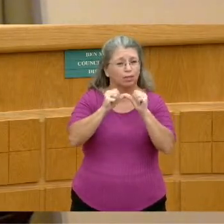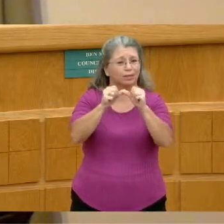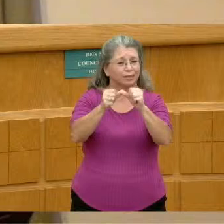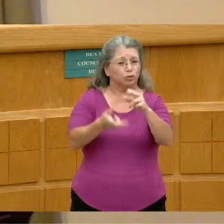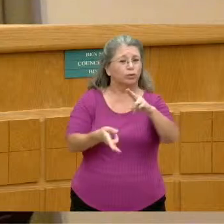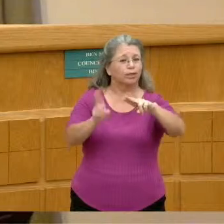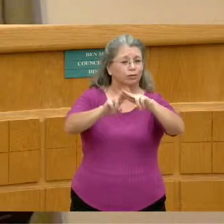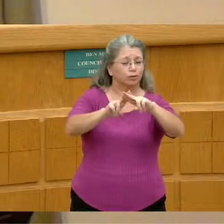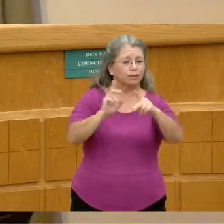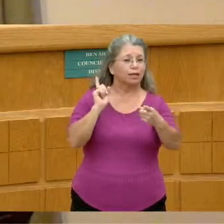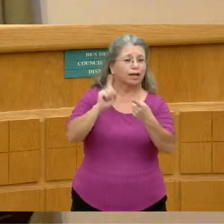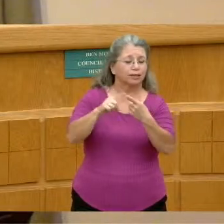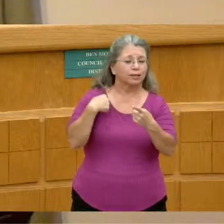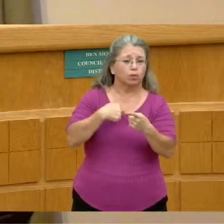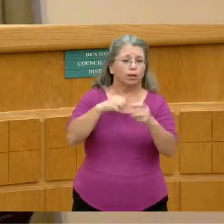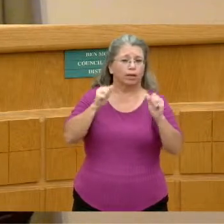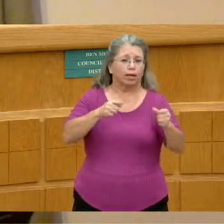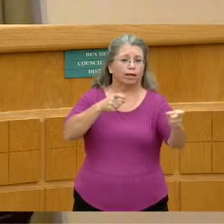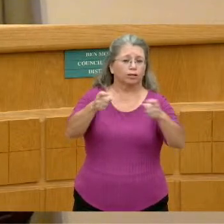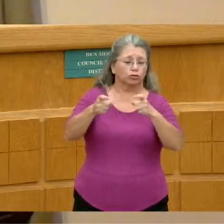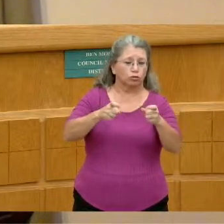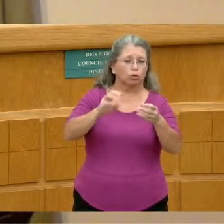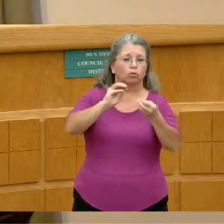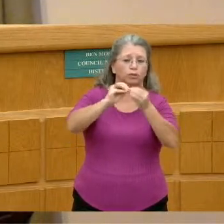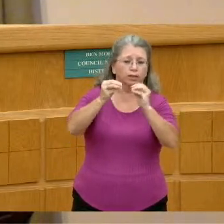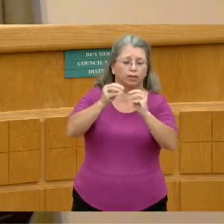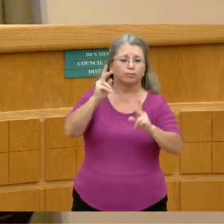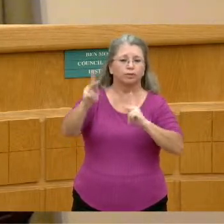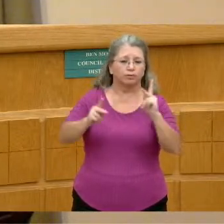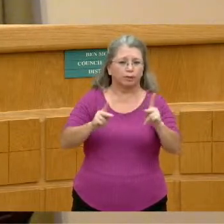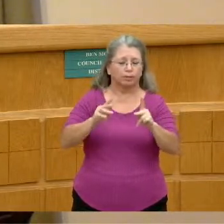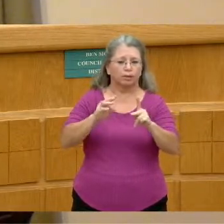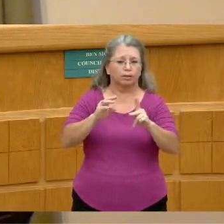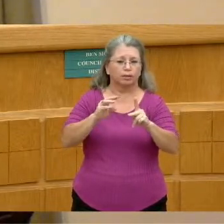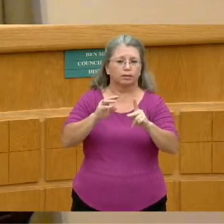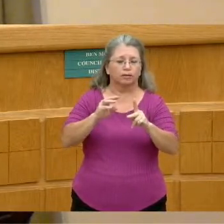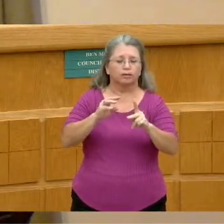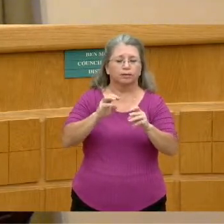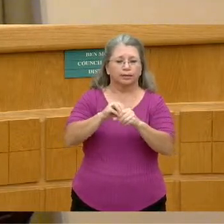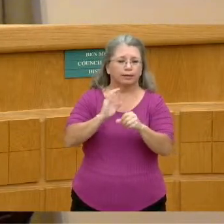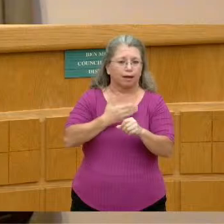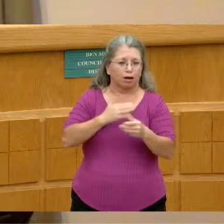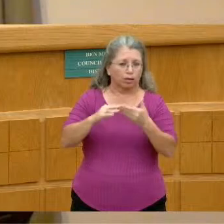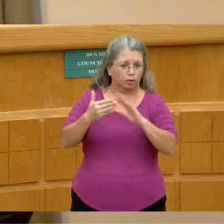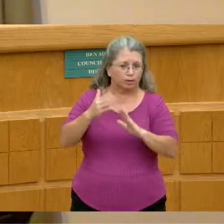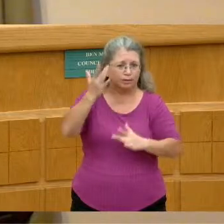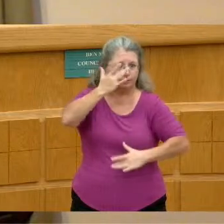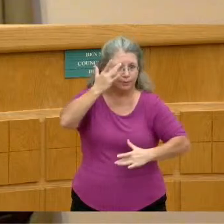can control the amount of people that are infected in our community. As we start the